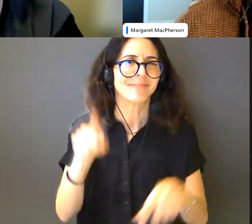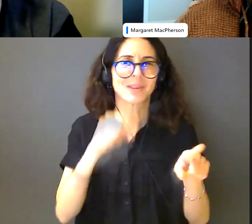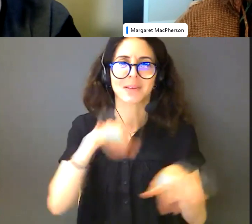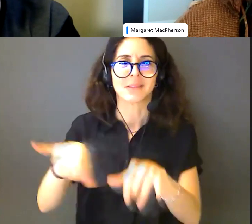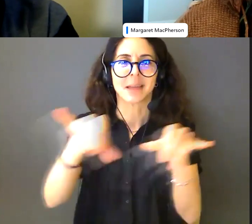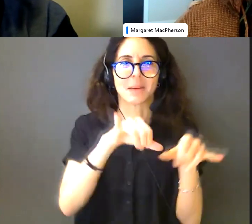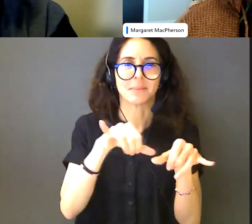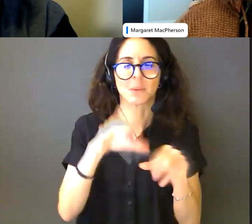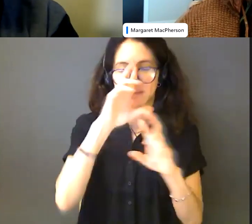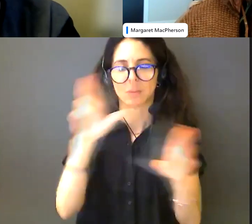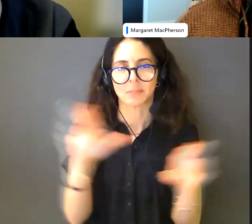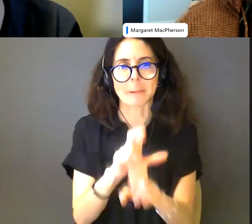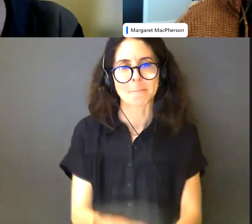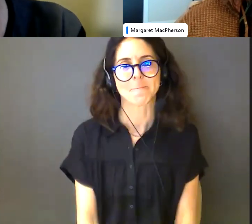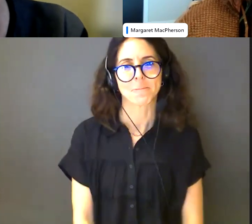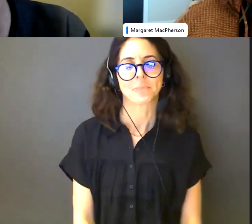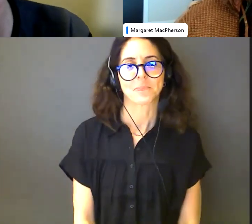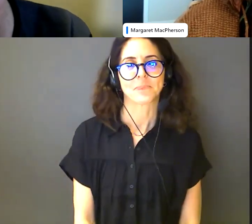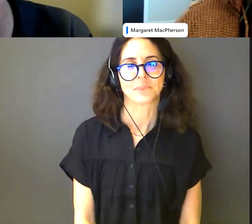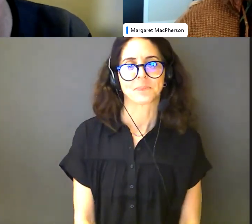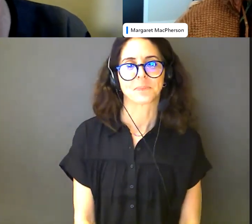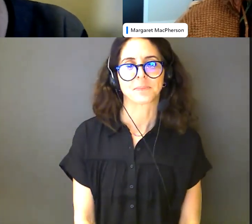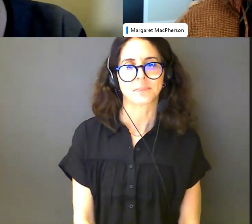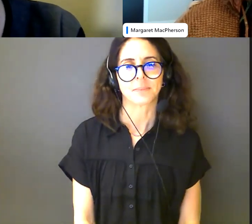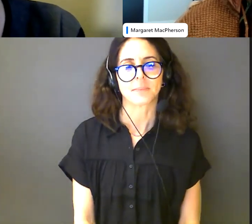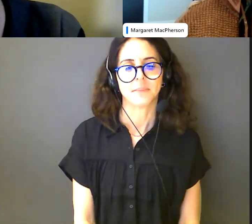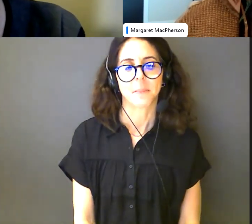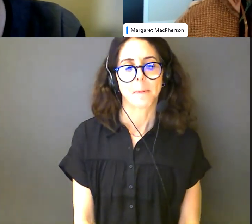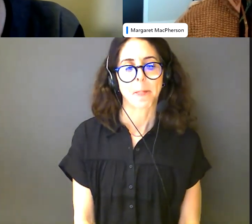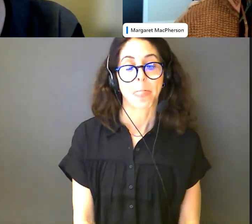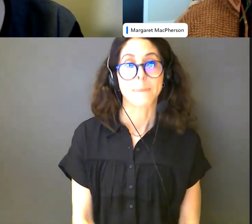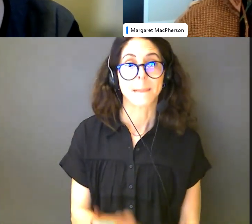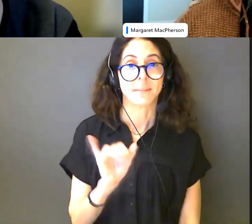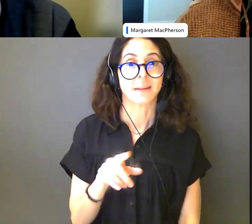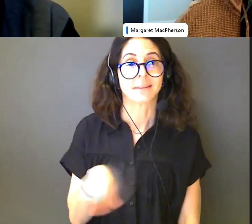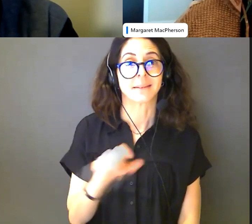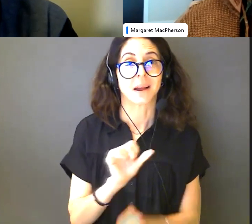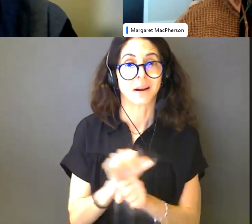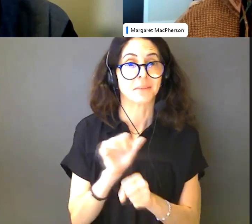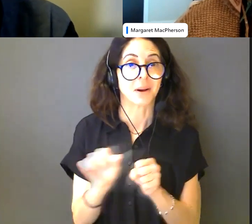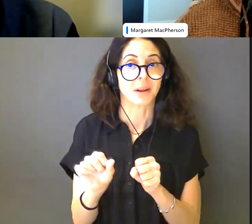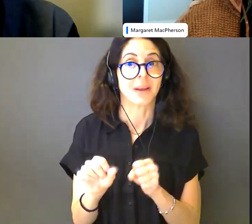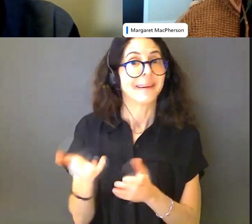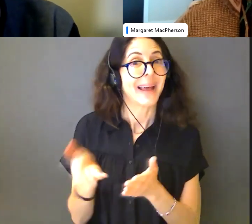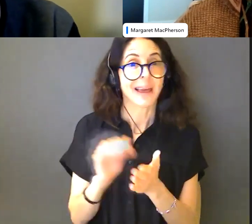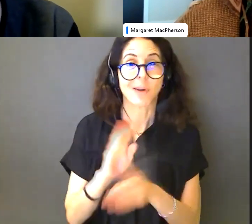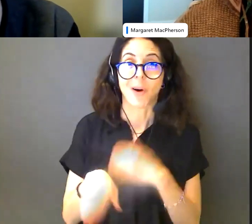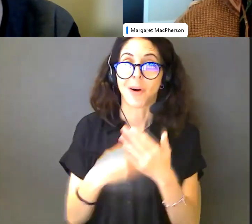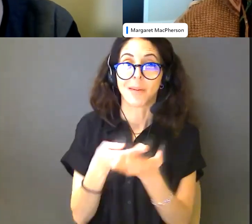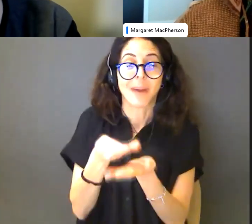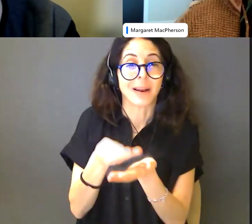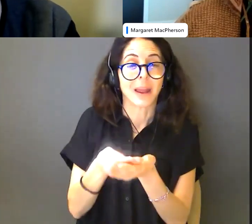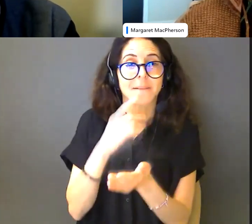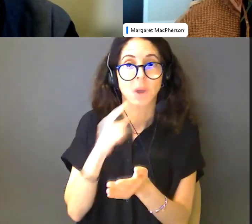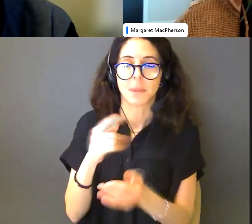we have to respect that. And so that's what we do. All these funds come from the annual grants from